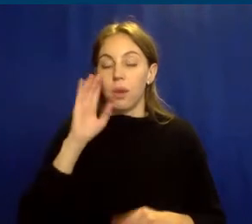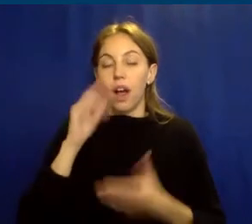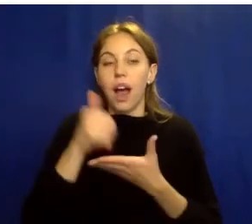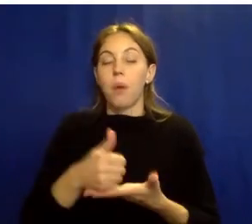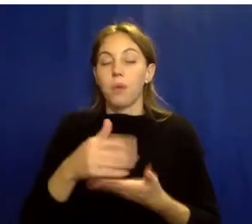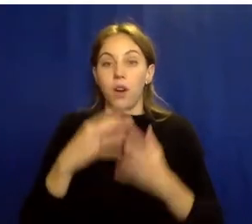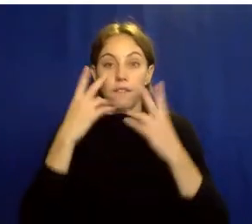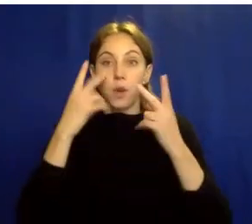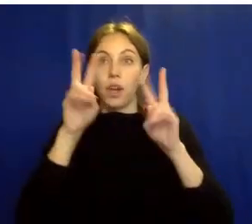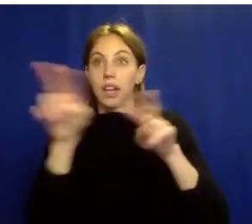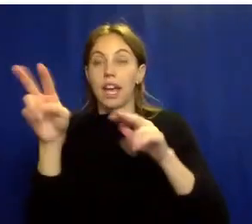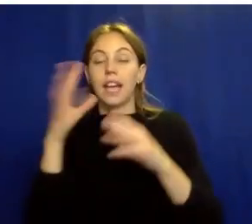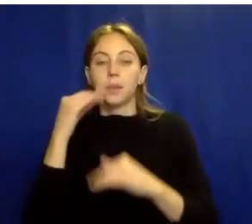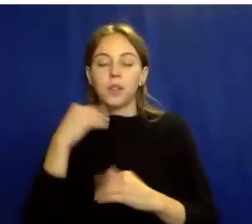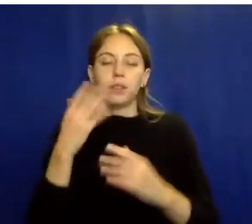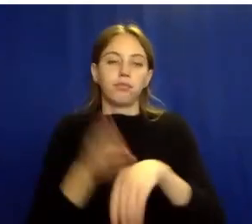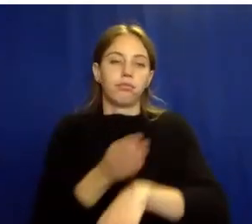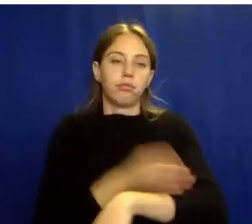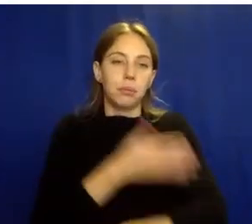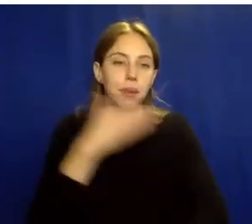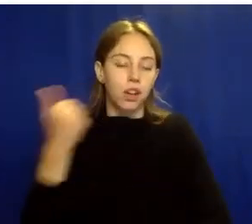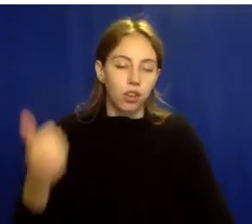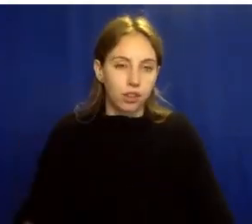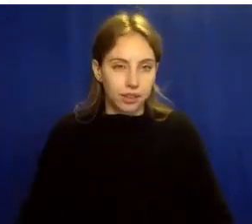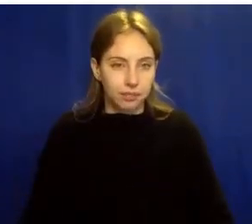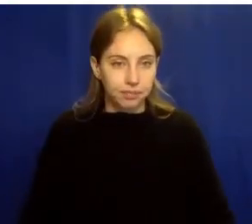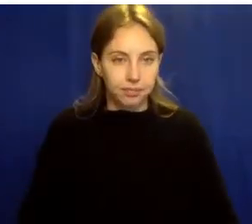better. So let me show you how they work.